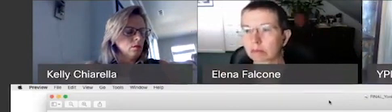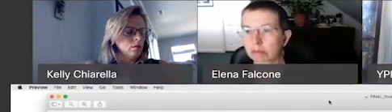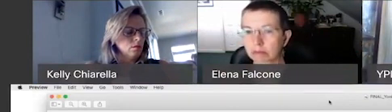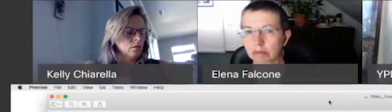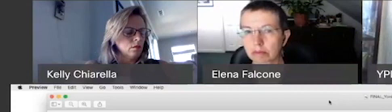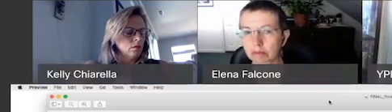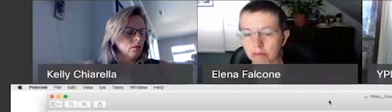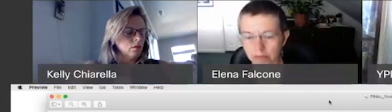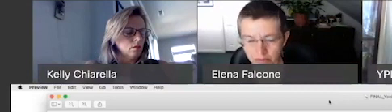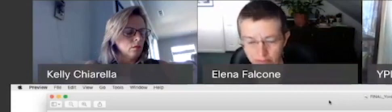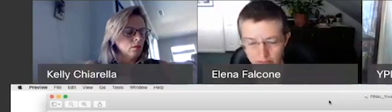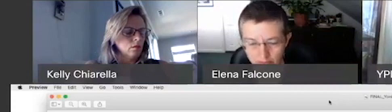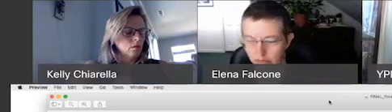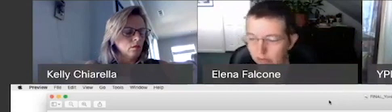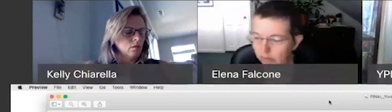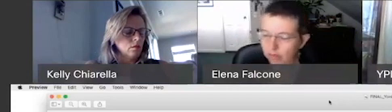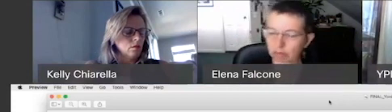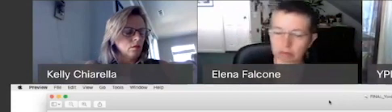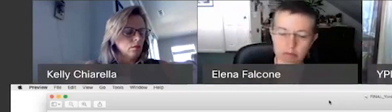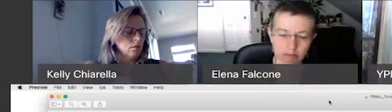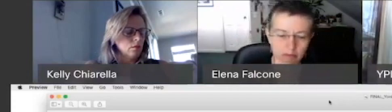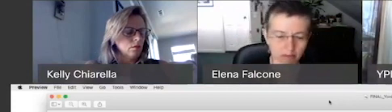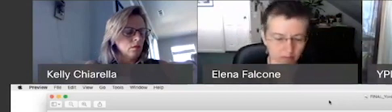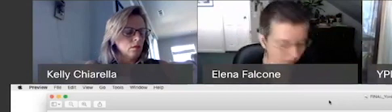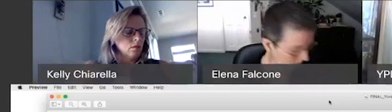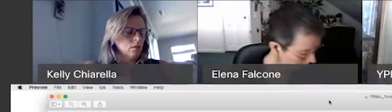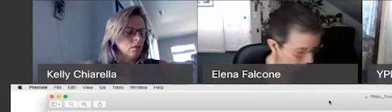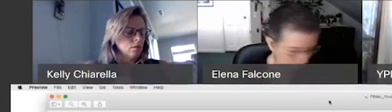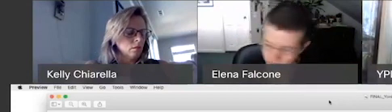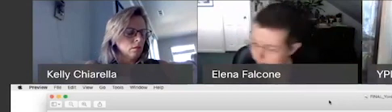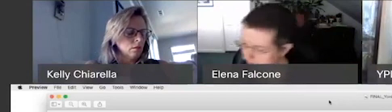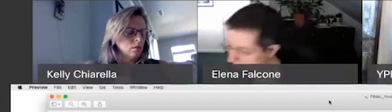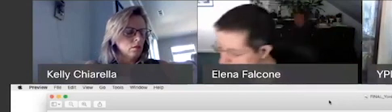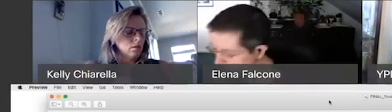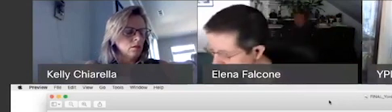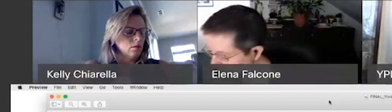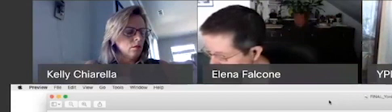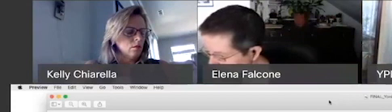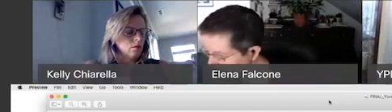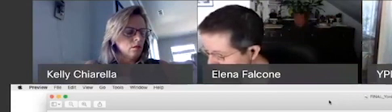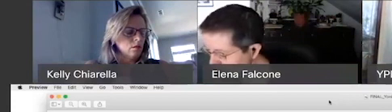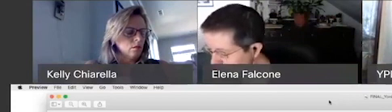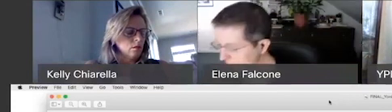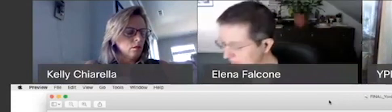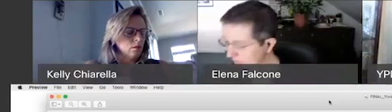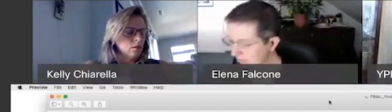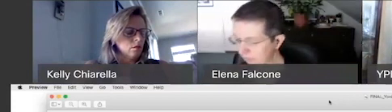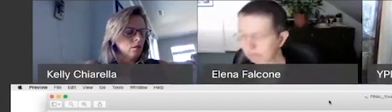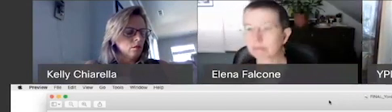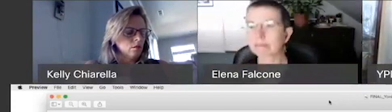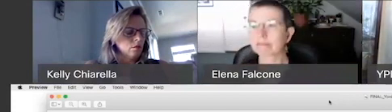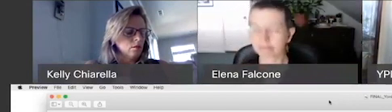doing that way? Why are we doing it this way? Just, I'm here to give you some tips on how to keep you safe, most importantly.